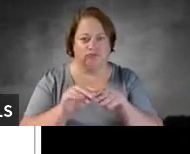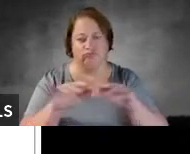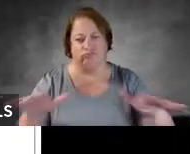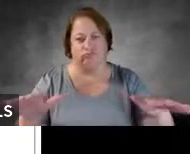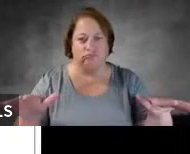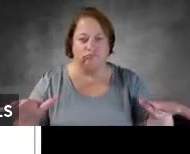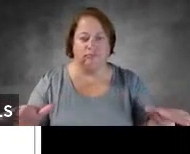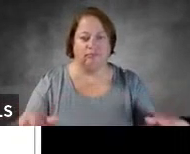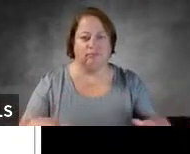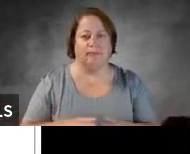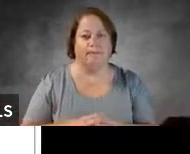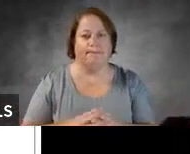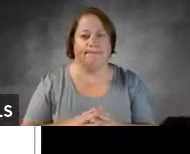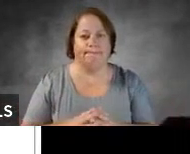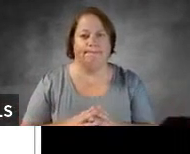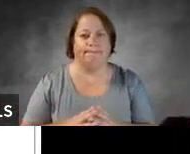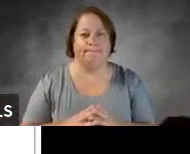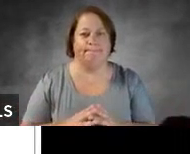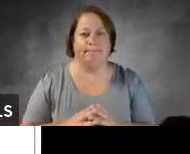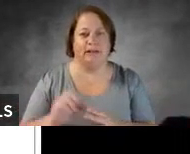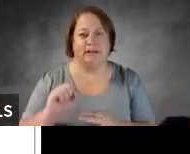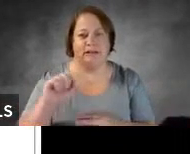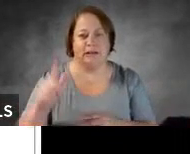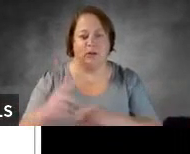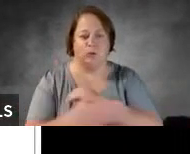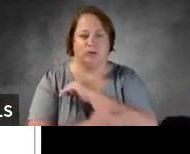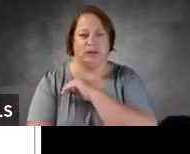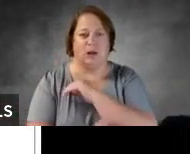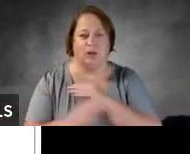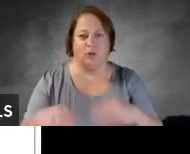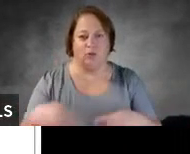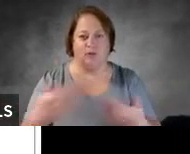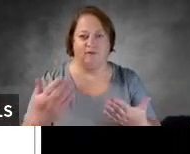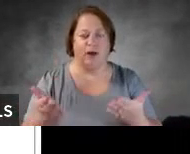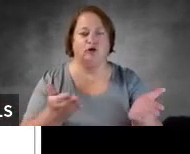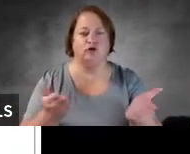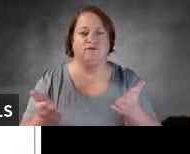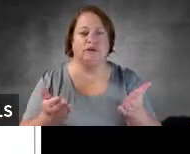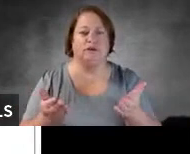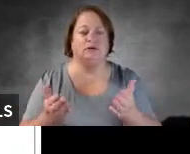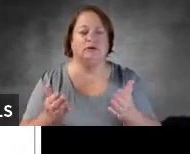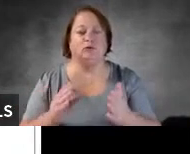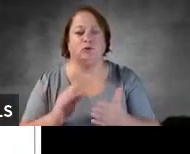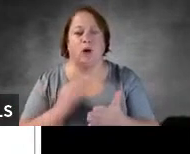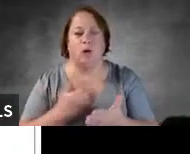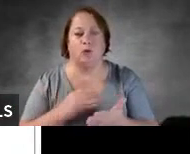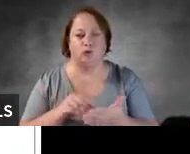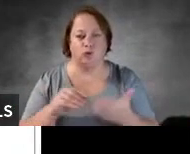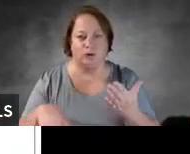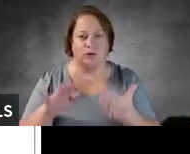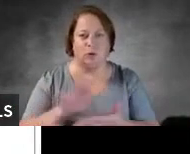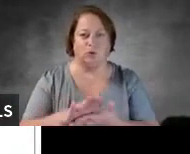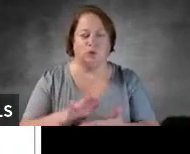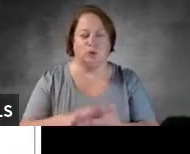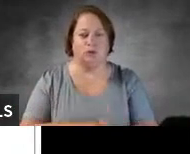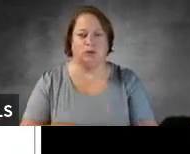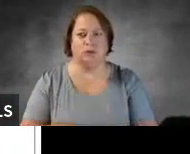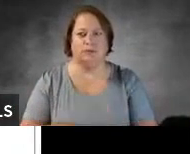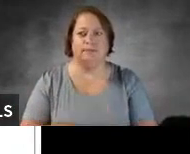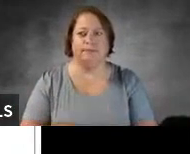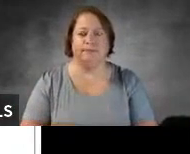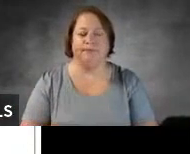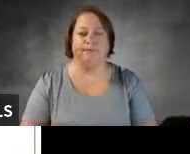throughout the St. Louis County that we provide services to our students in those schools. I will